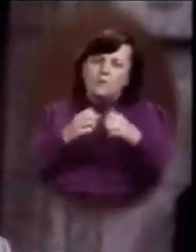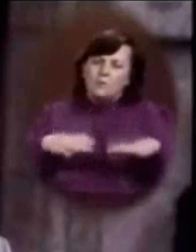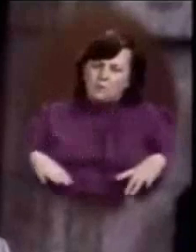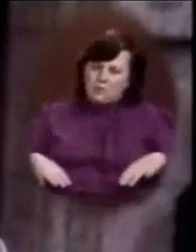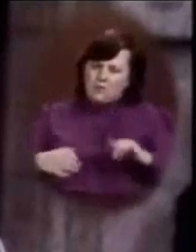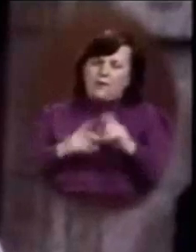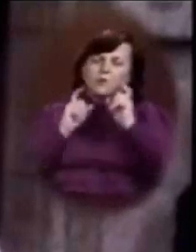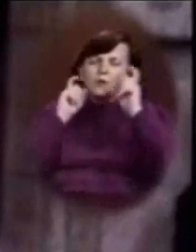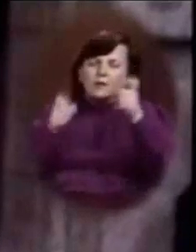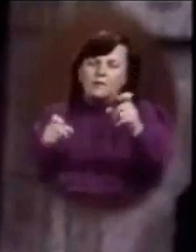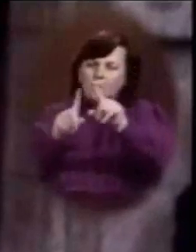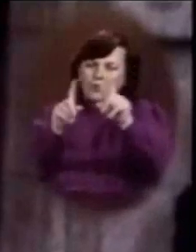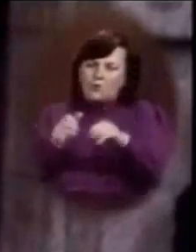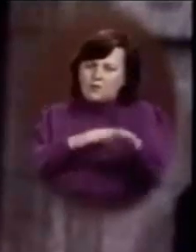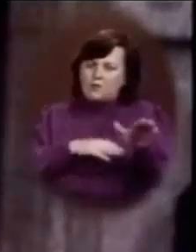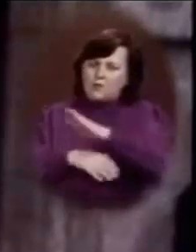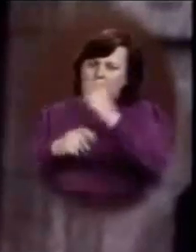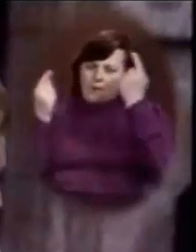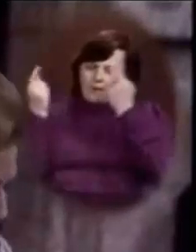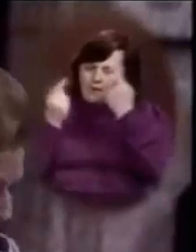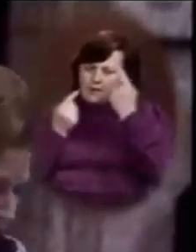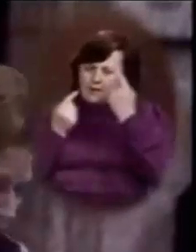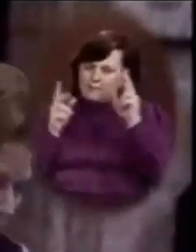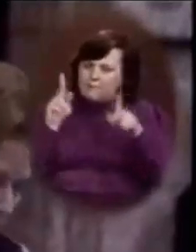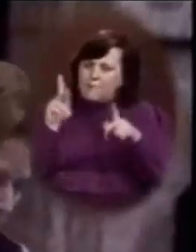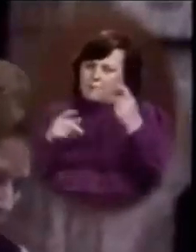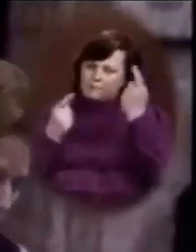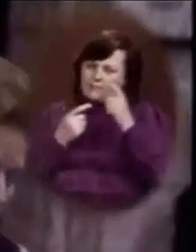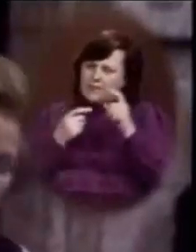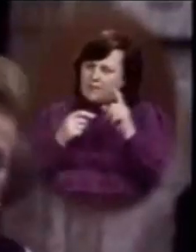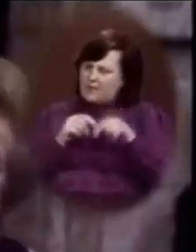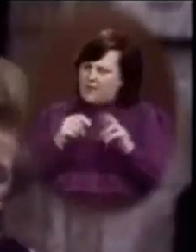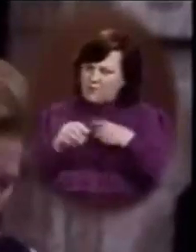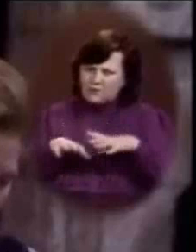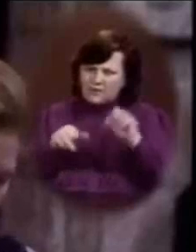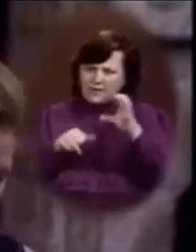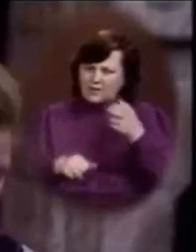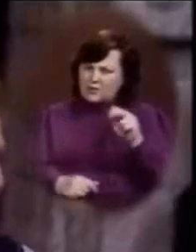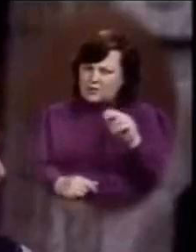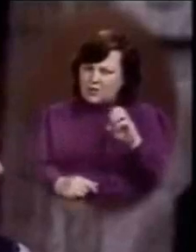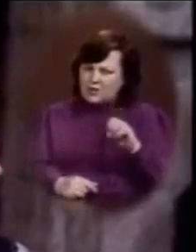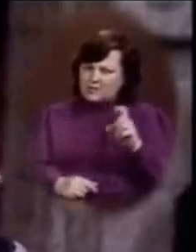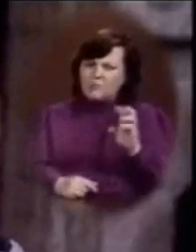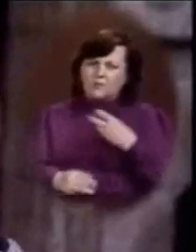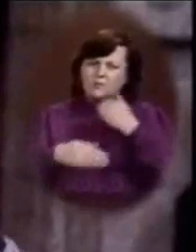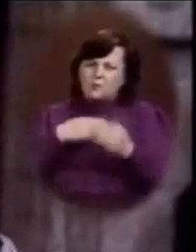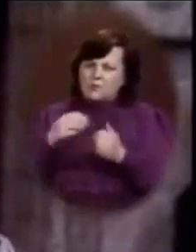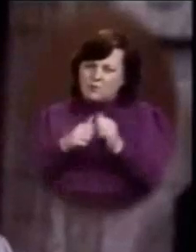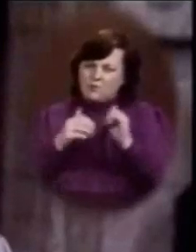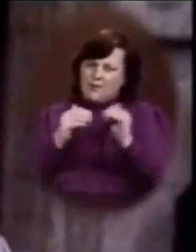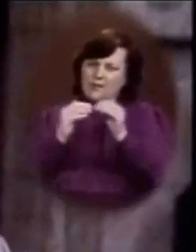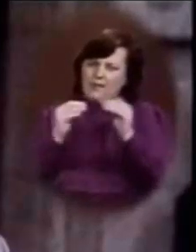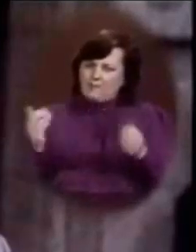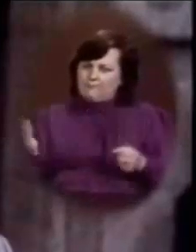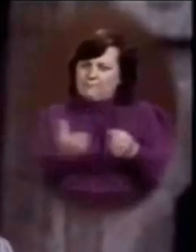bound to raise questions in people's minds. Can't we take a chance? Do we need to go on with the present level of spending